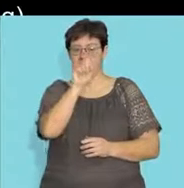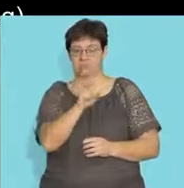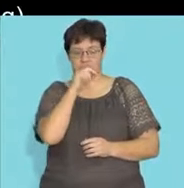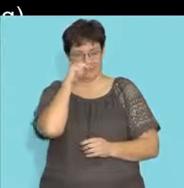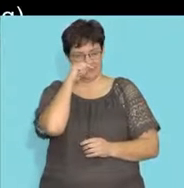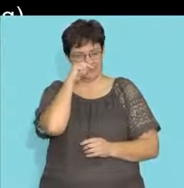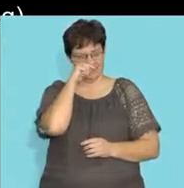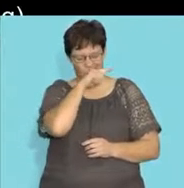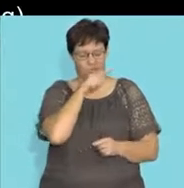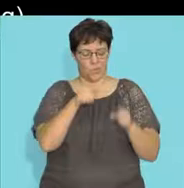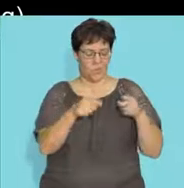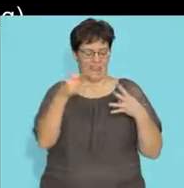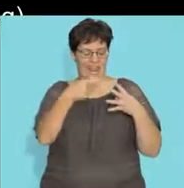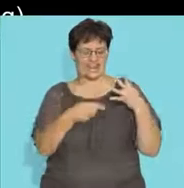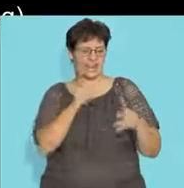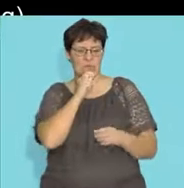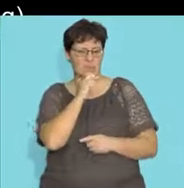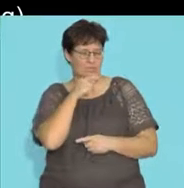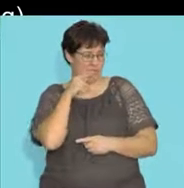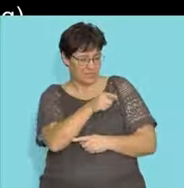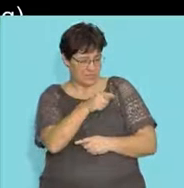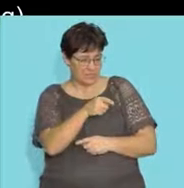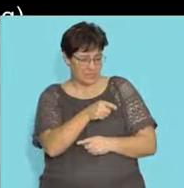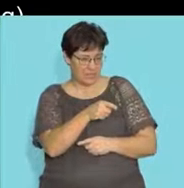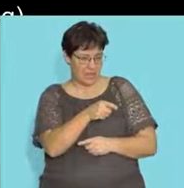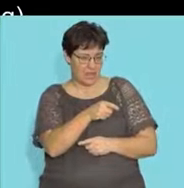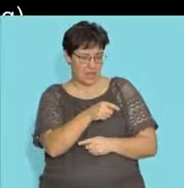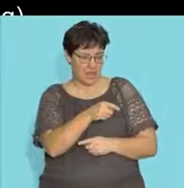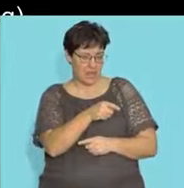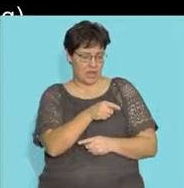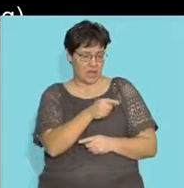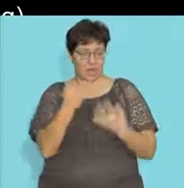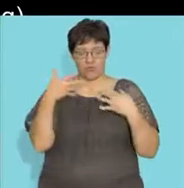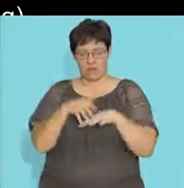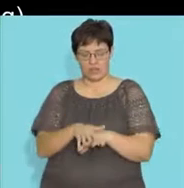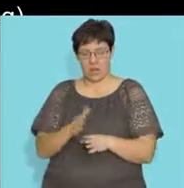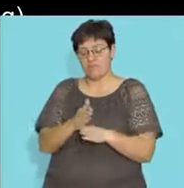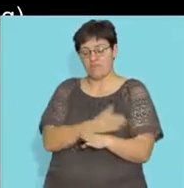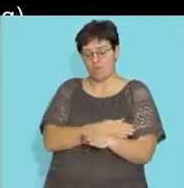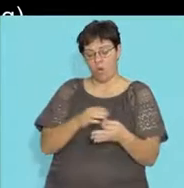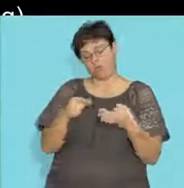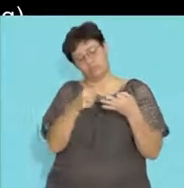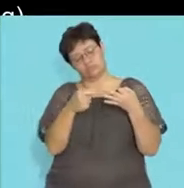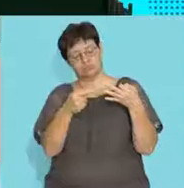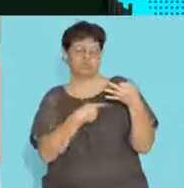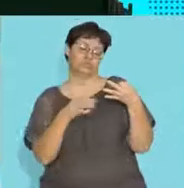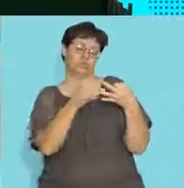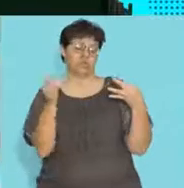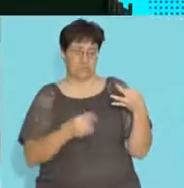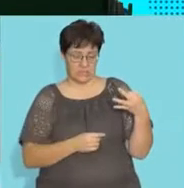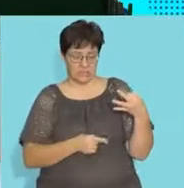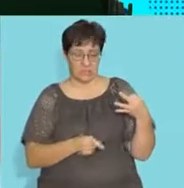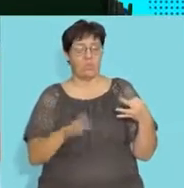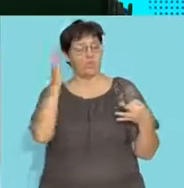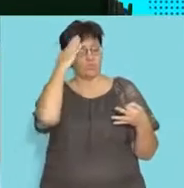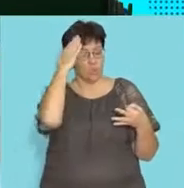Now the question here is, which indicator will be used for this specific reaction? Now, before you can make a choice on your indicator,